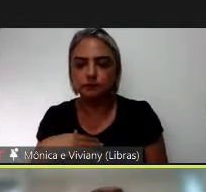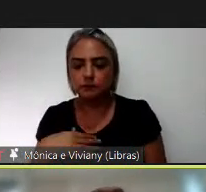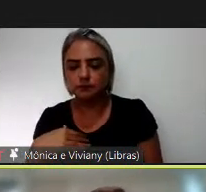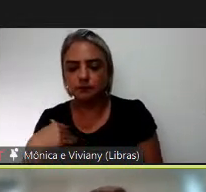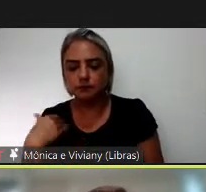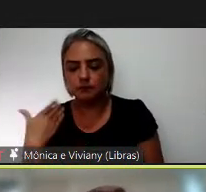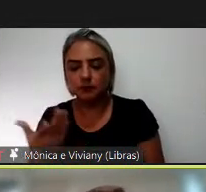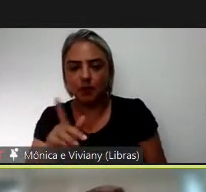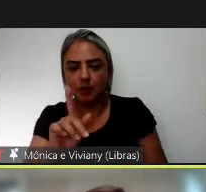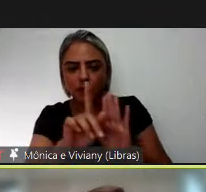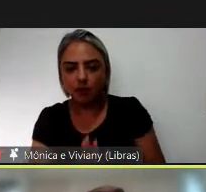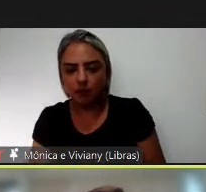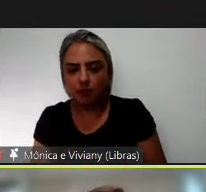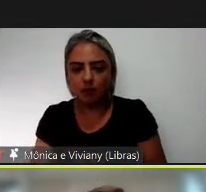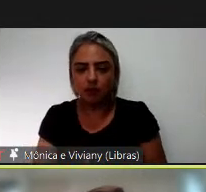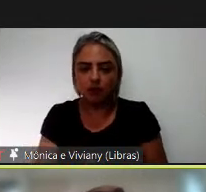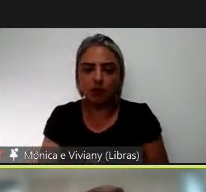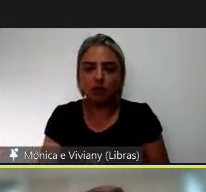a